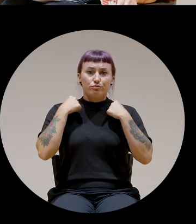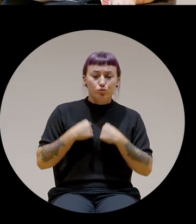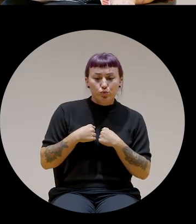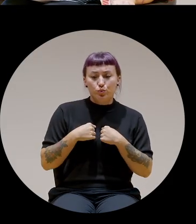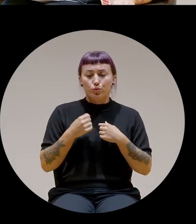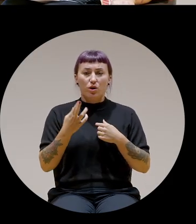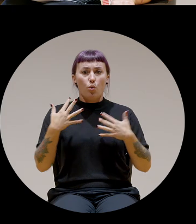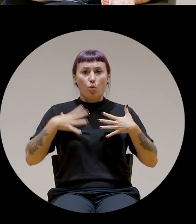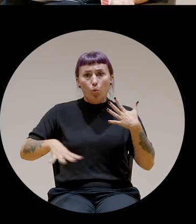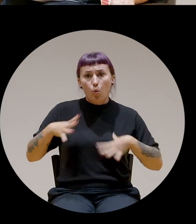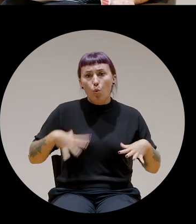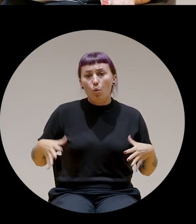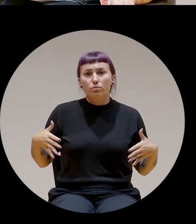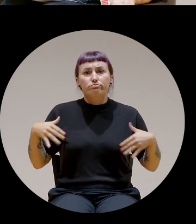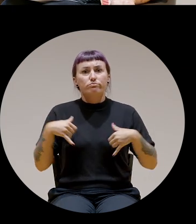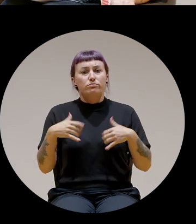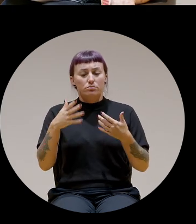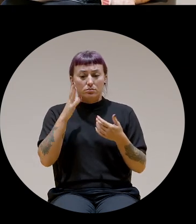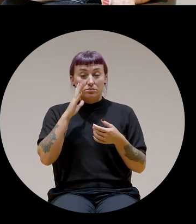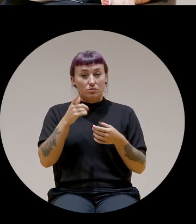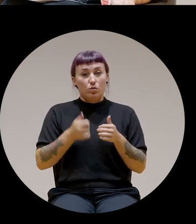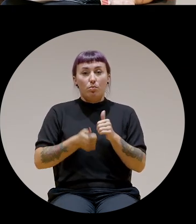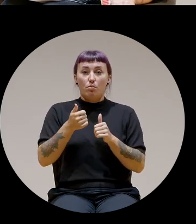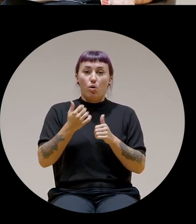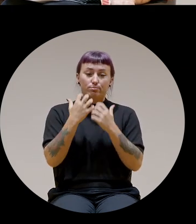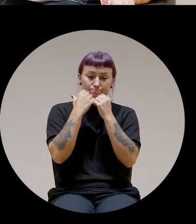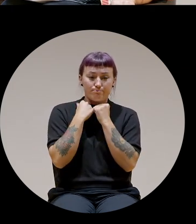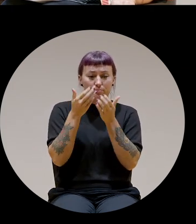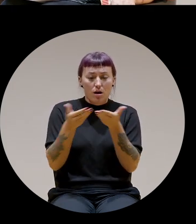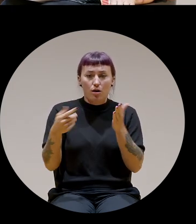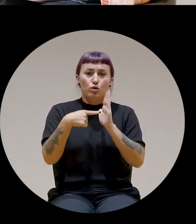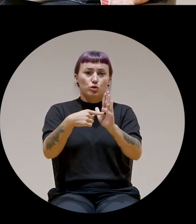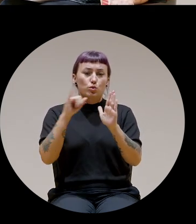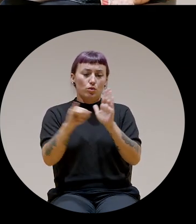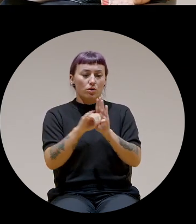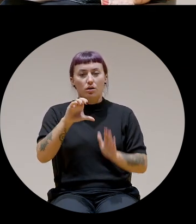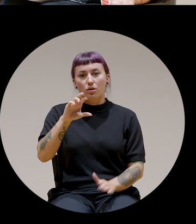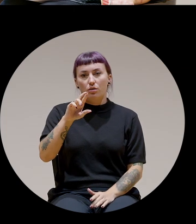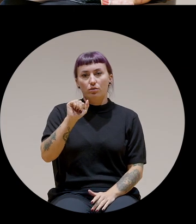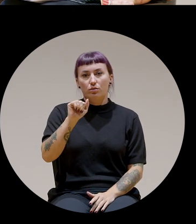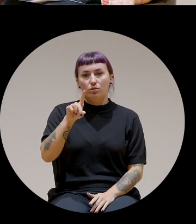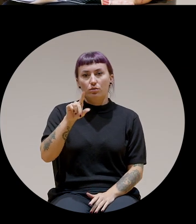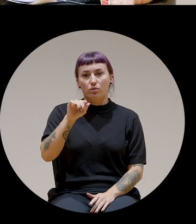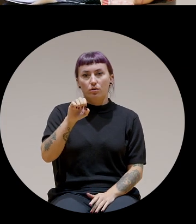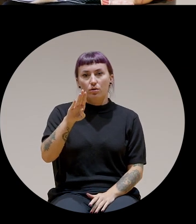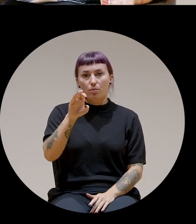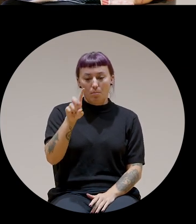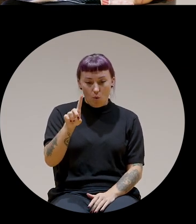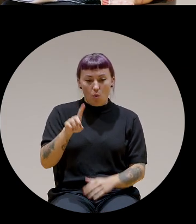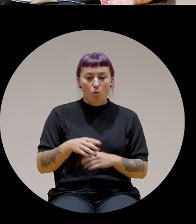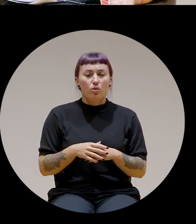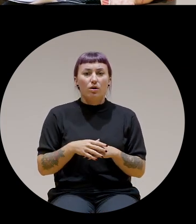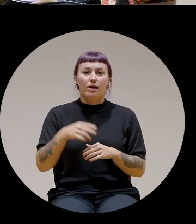or clothing we wear. And certainly one of the most beloved objects that reveal identity is the cradle board that Plains